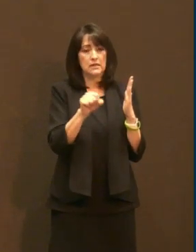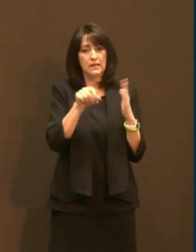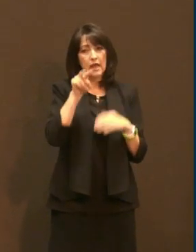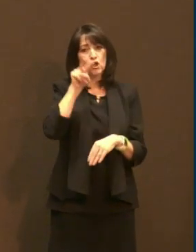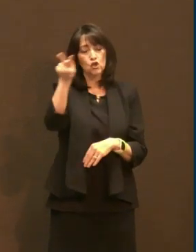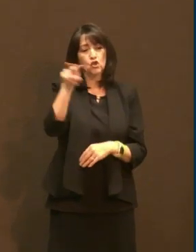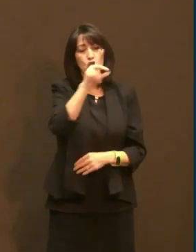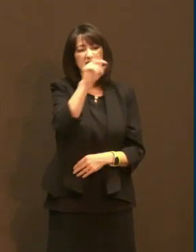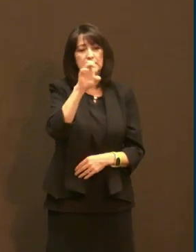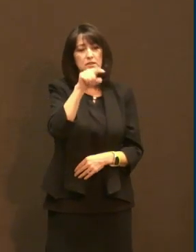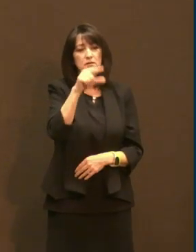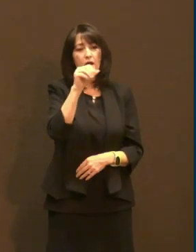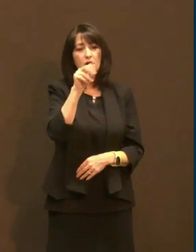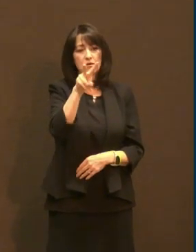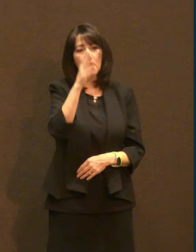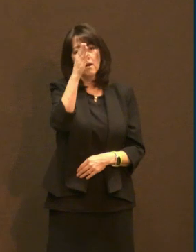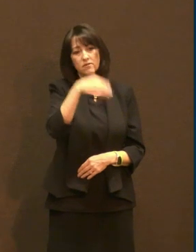from